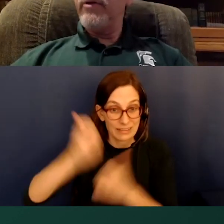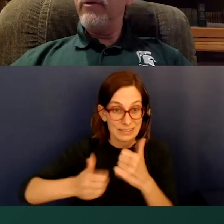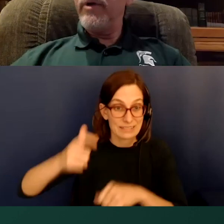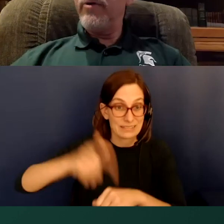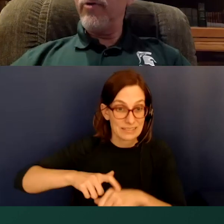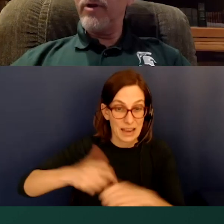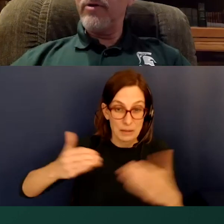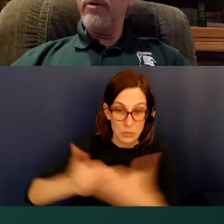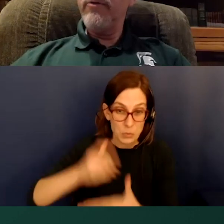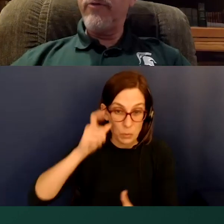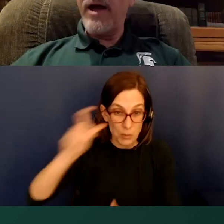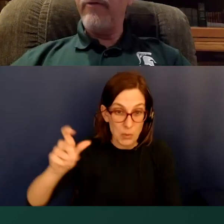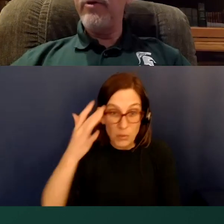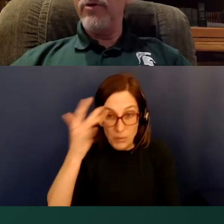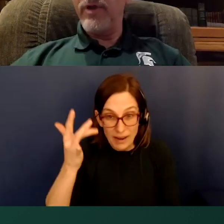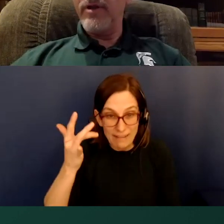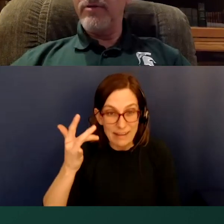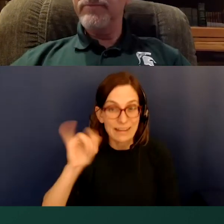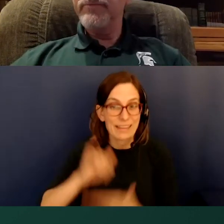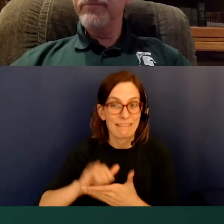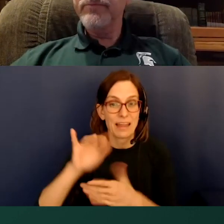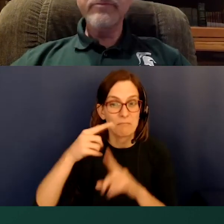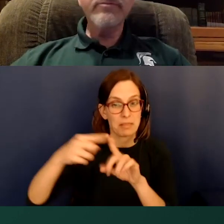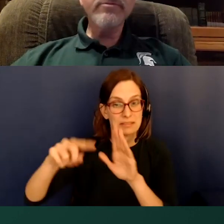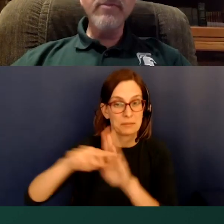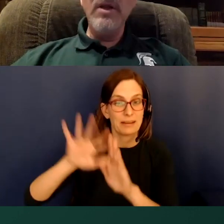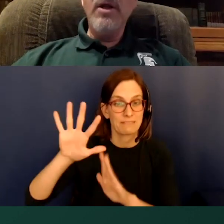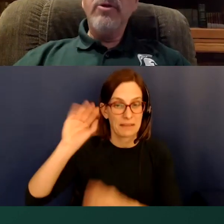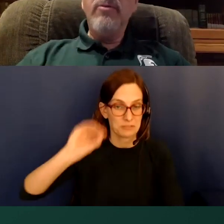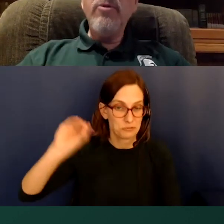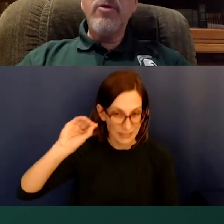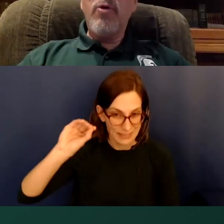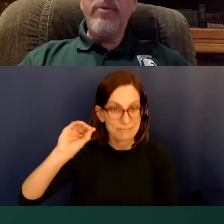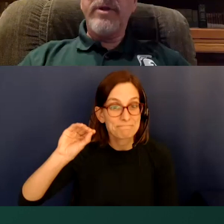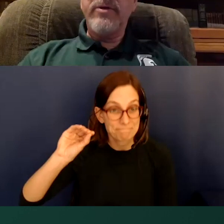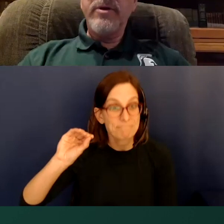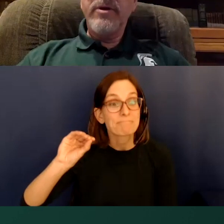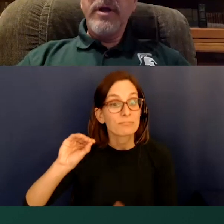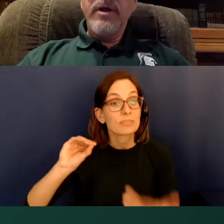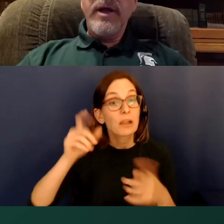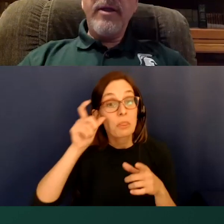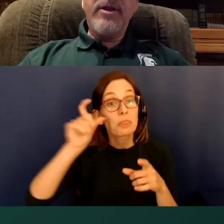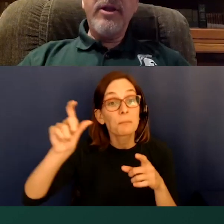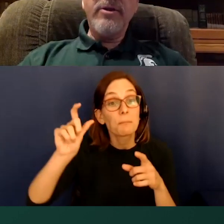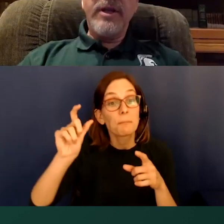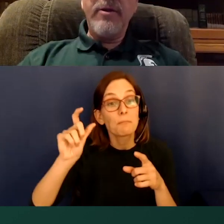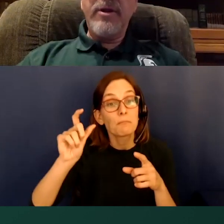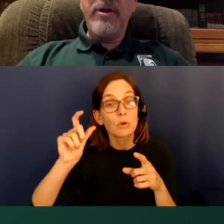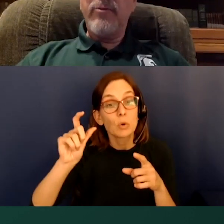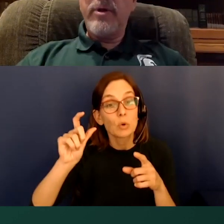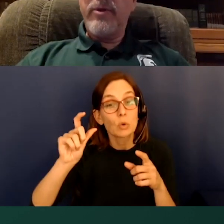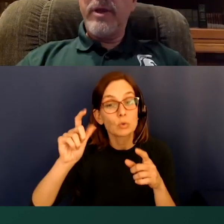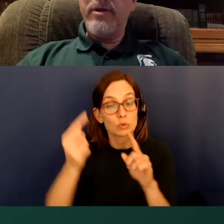that critical 5 degrees. The moon's orbit is tilted.